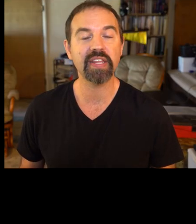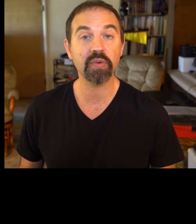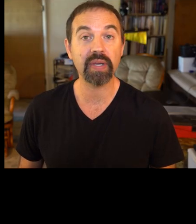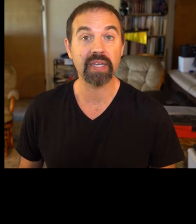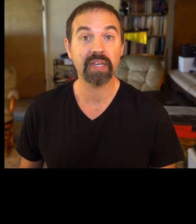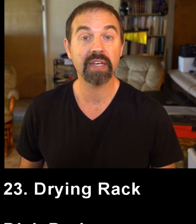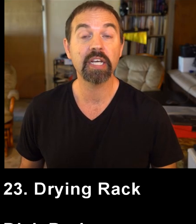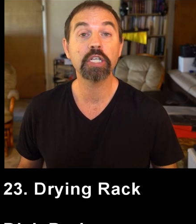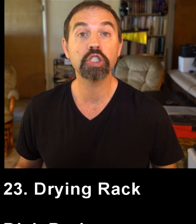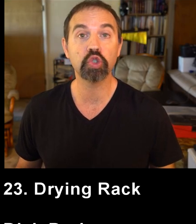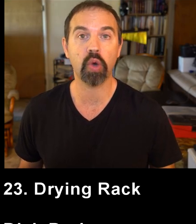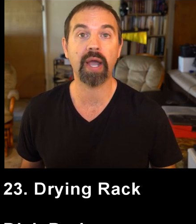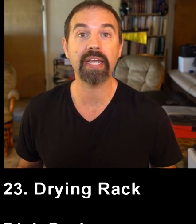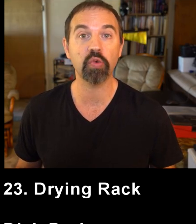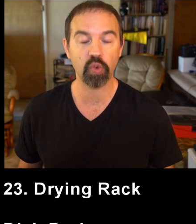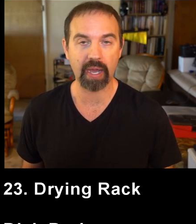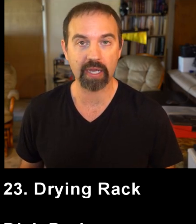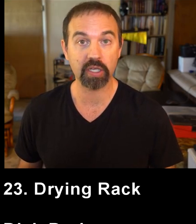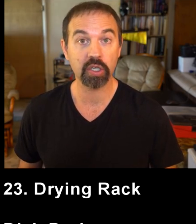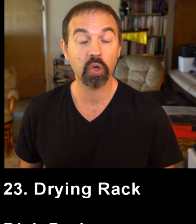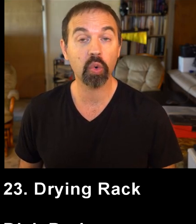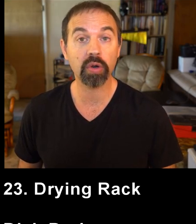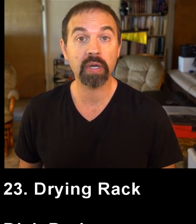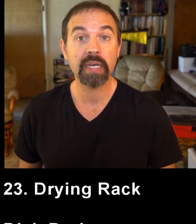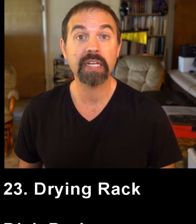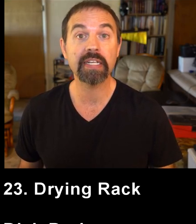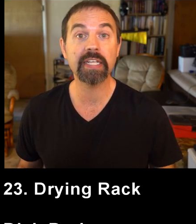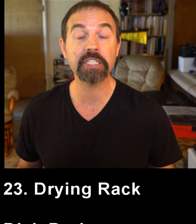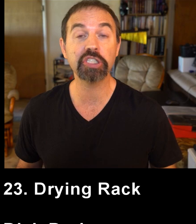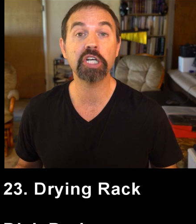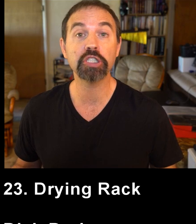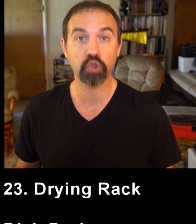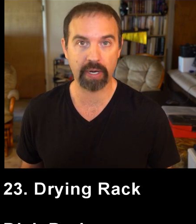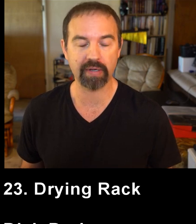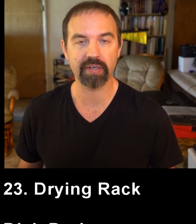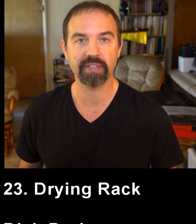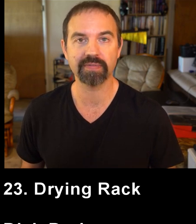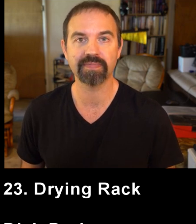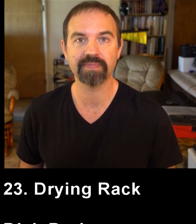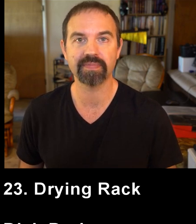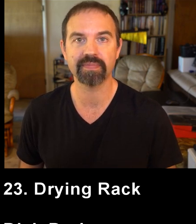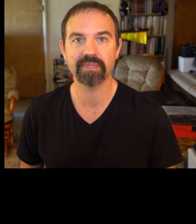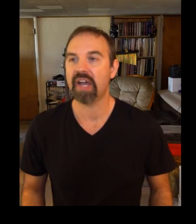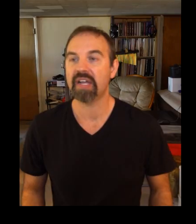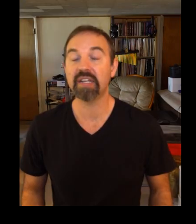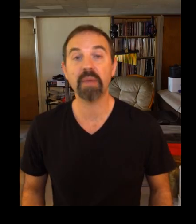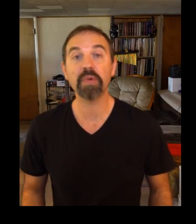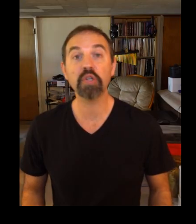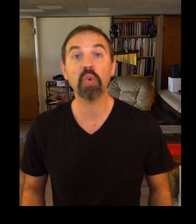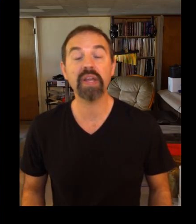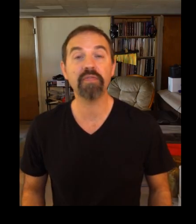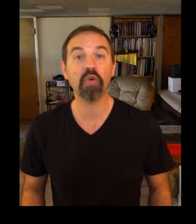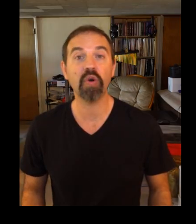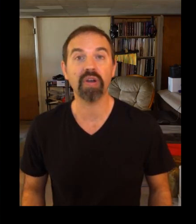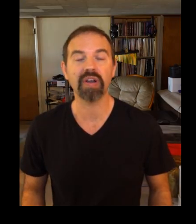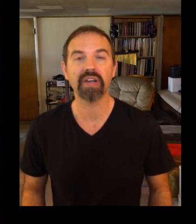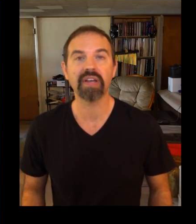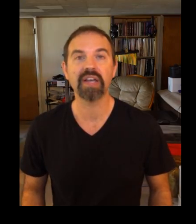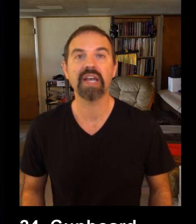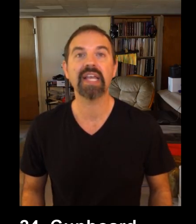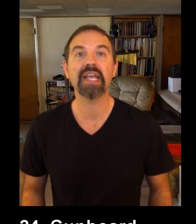Number 23, drying rack or dish drainer. Number